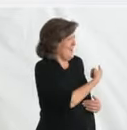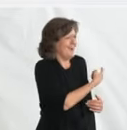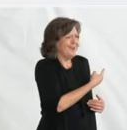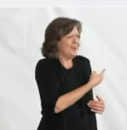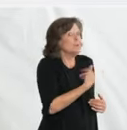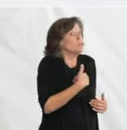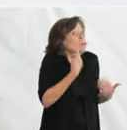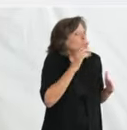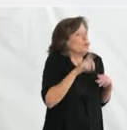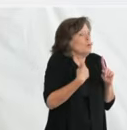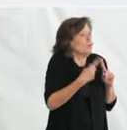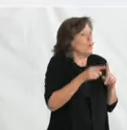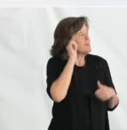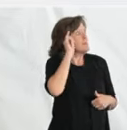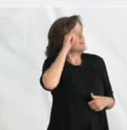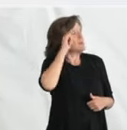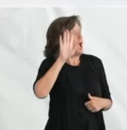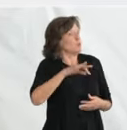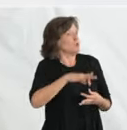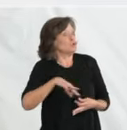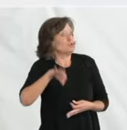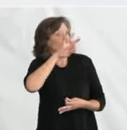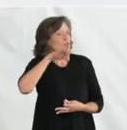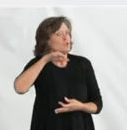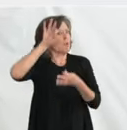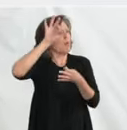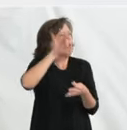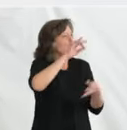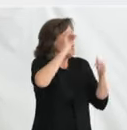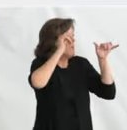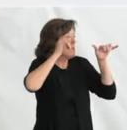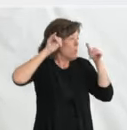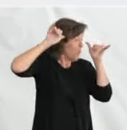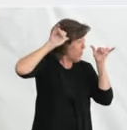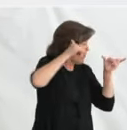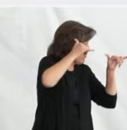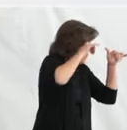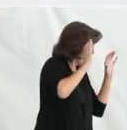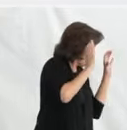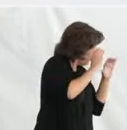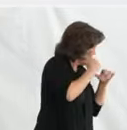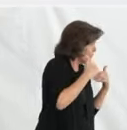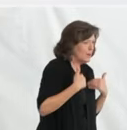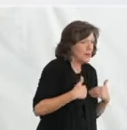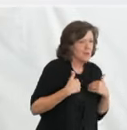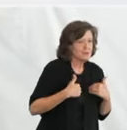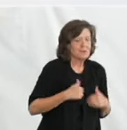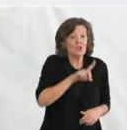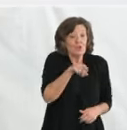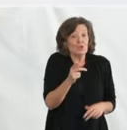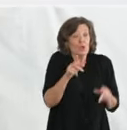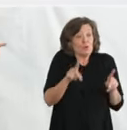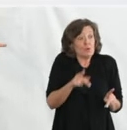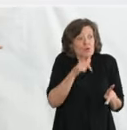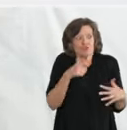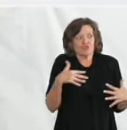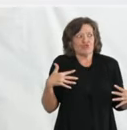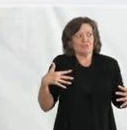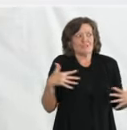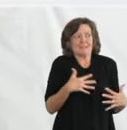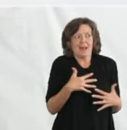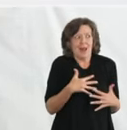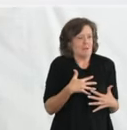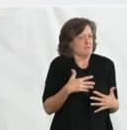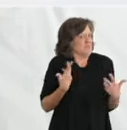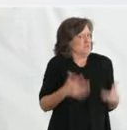cow wasn't going to come looking for those lungs like, moo? The only person too scared to watch the movie but brave enough to